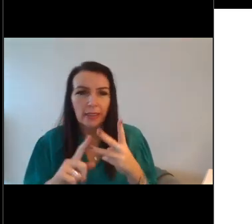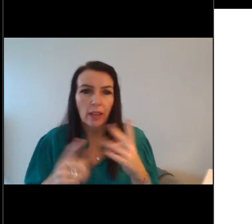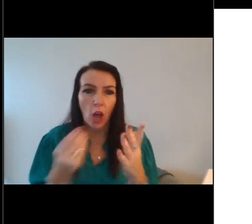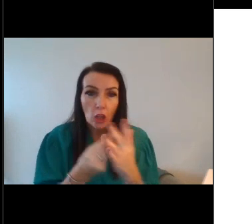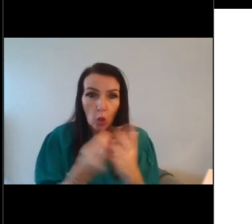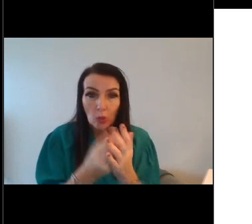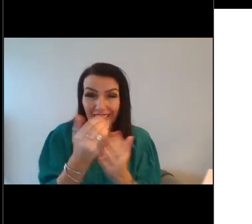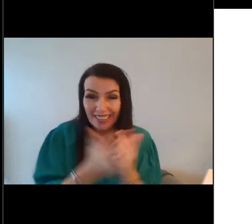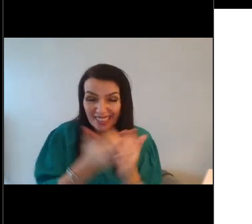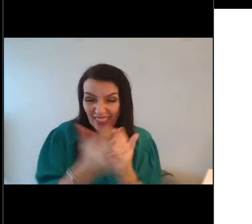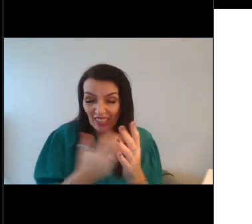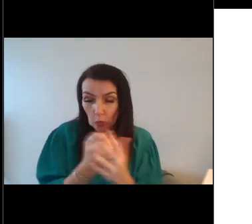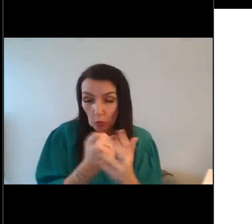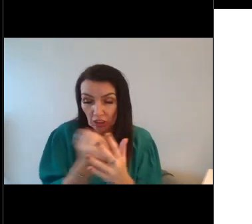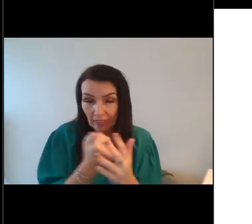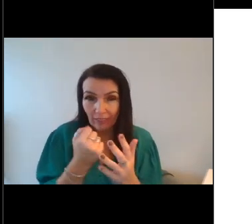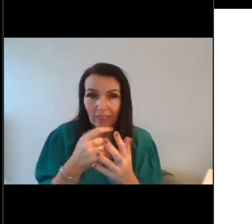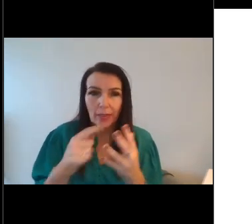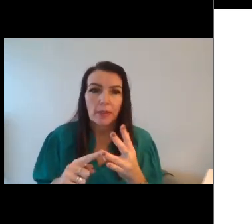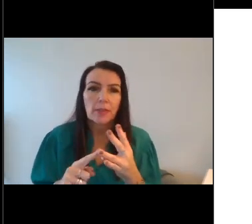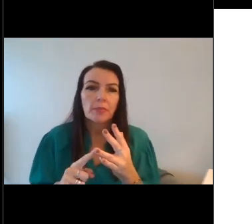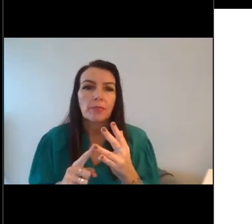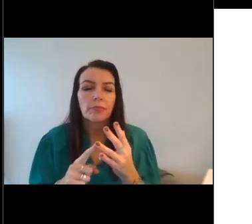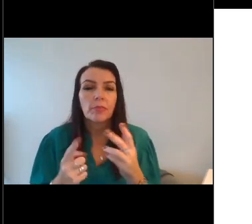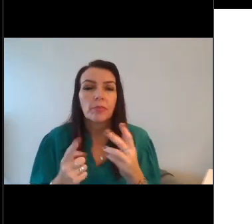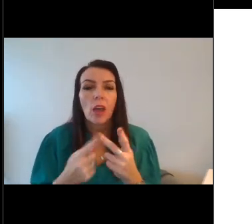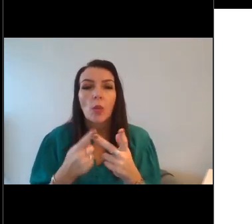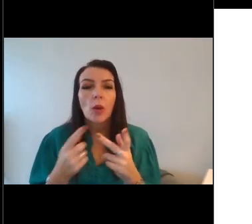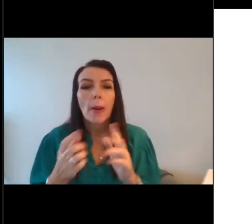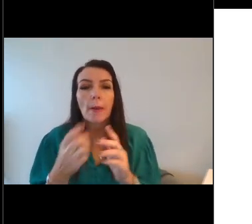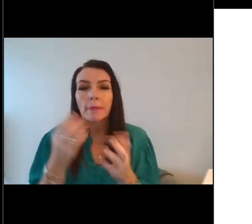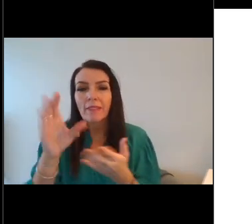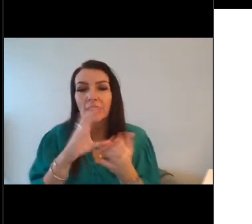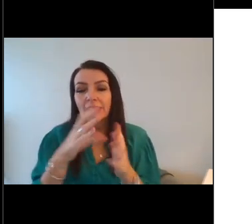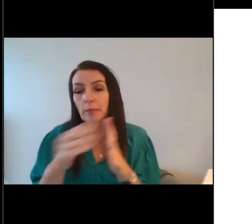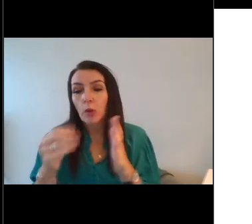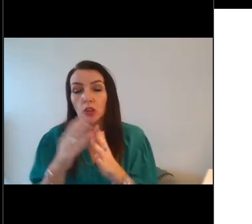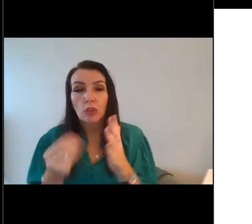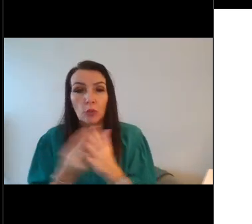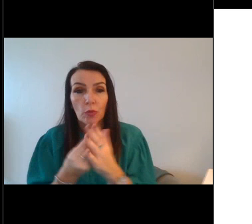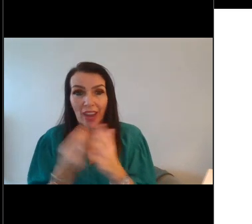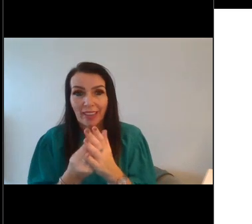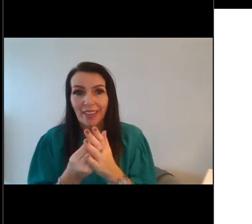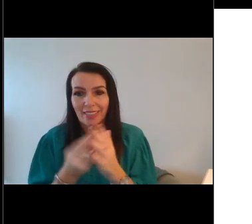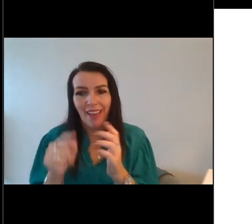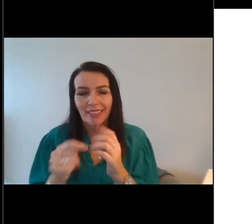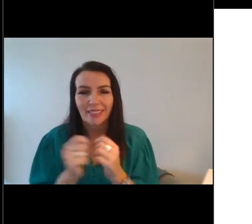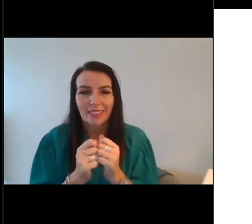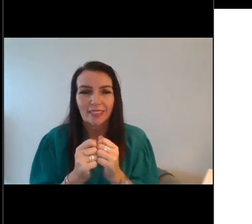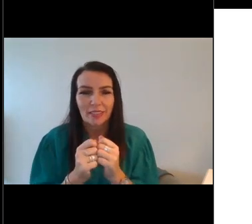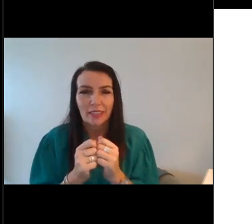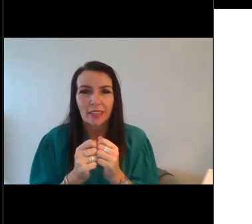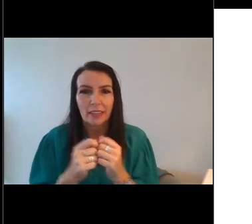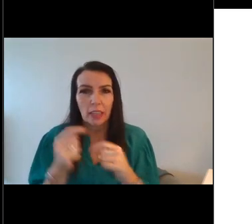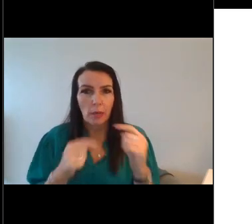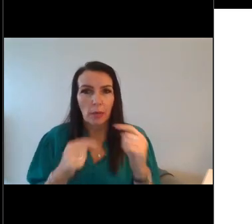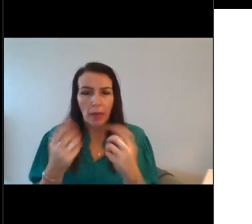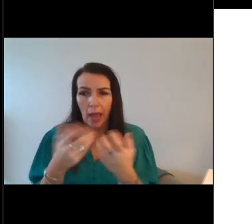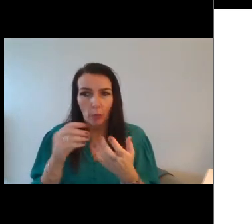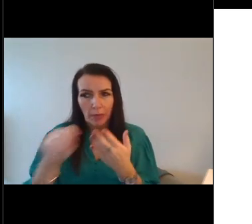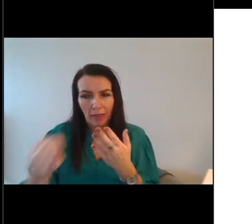for achieving each of those pathways. They had a need to understand alternative funding models to finance decarbonization. So again, coming back to that question of how are we going to pay for